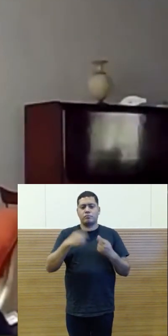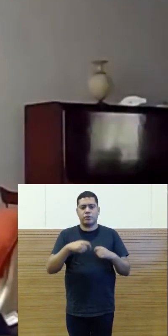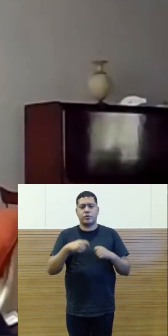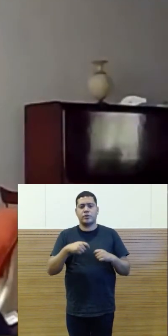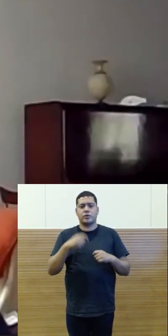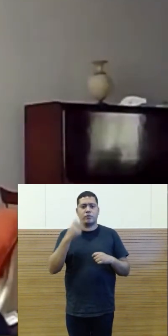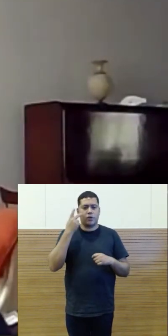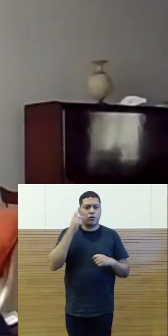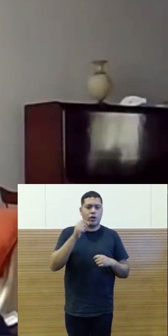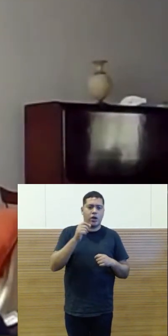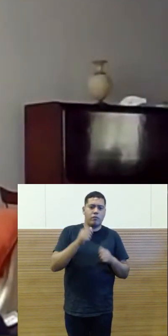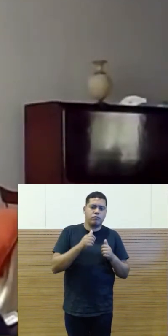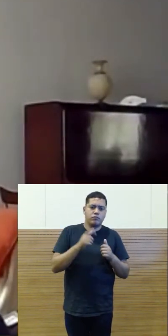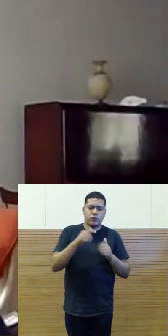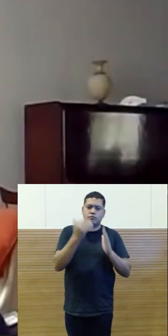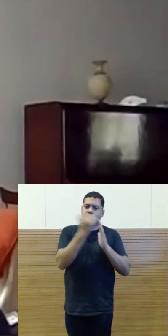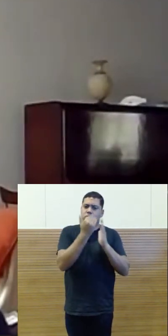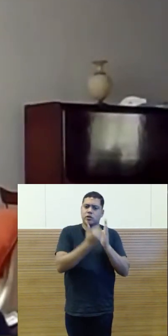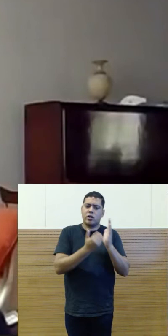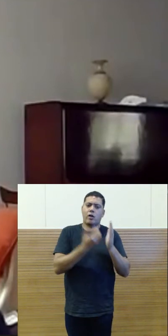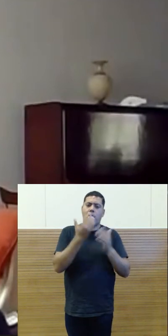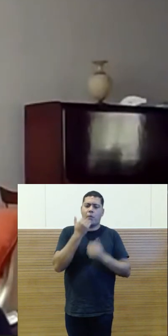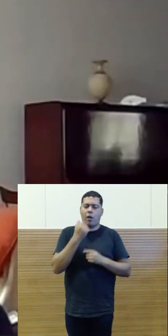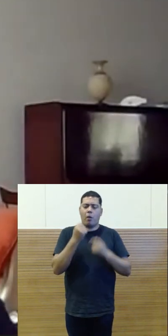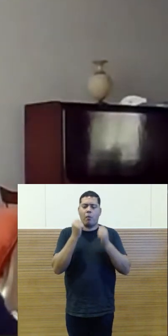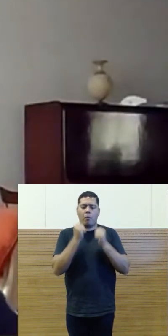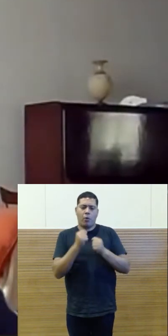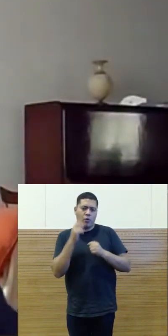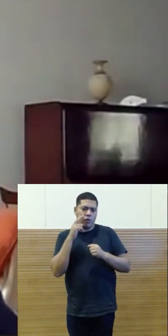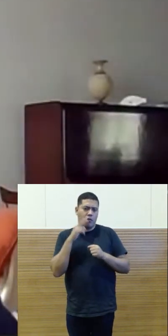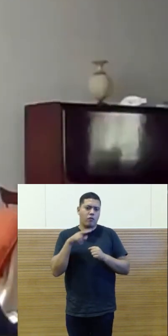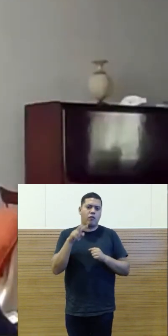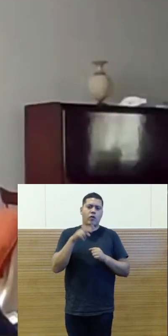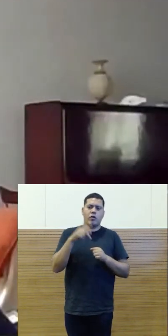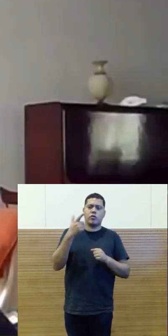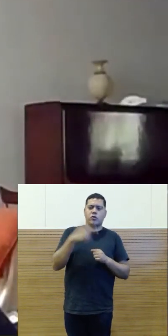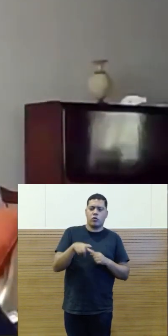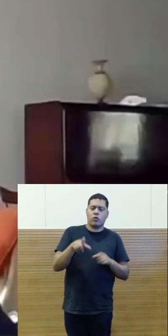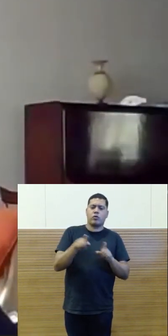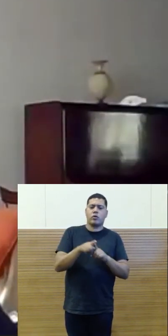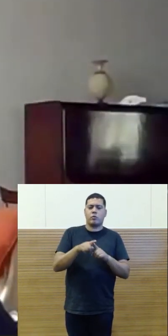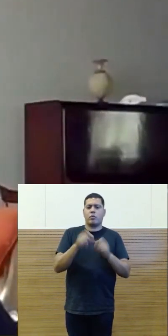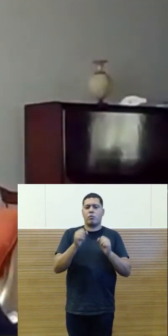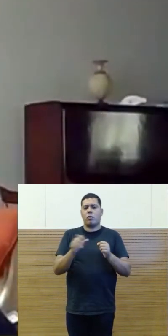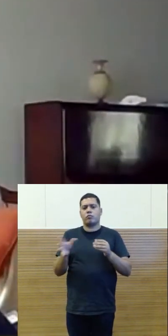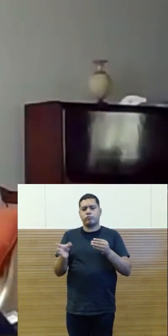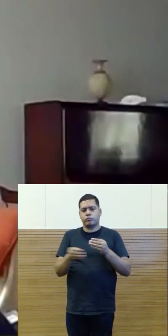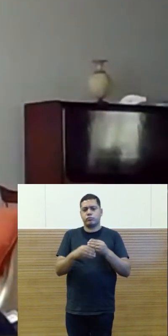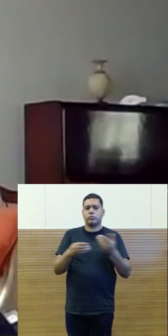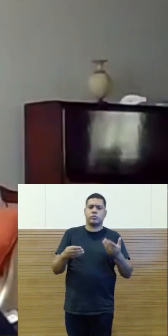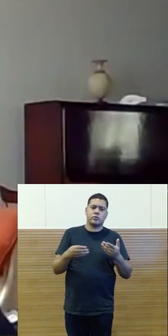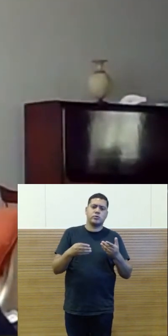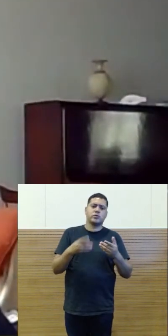evidences that, since they're necessary, for the food guides to be reviewed and be